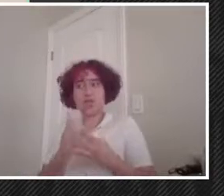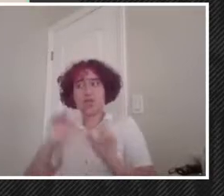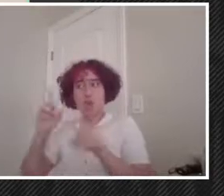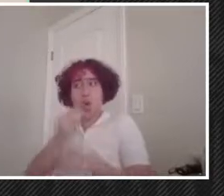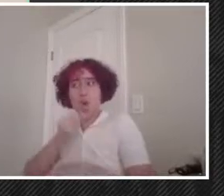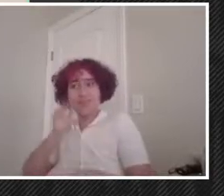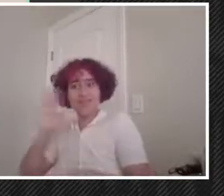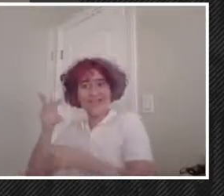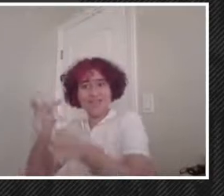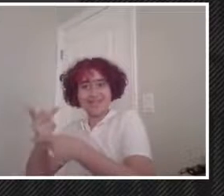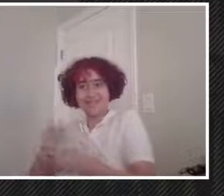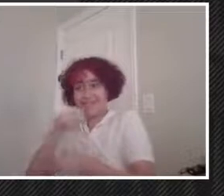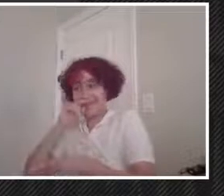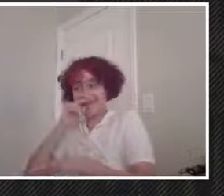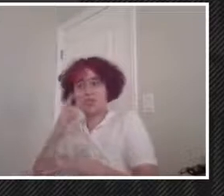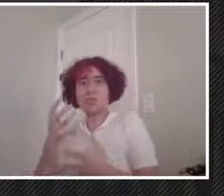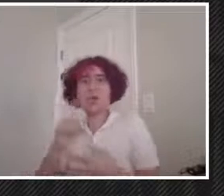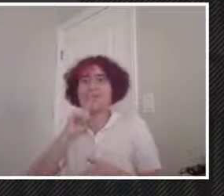next 4 years.